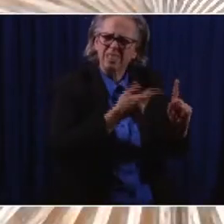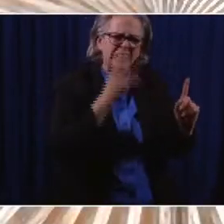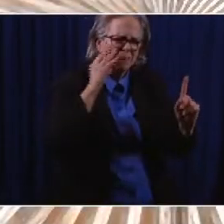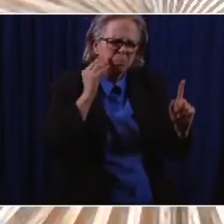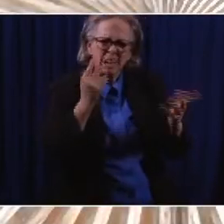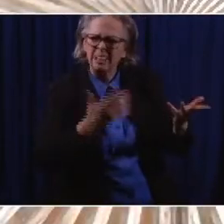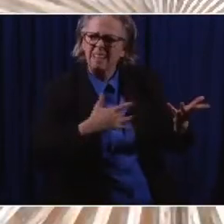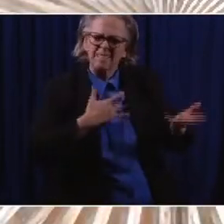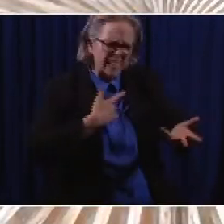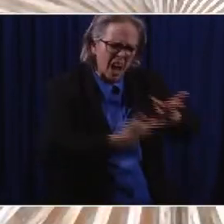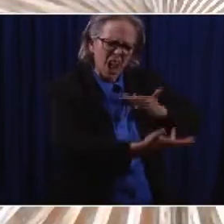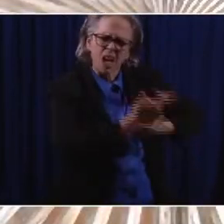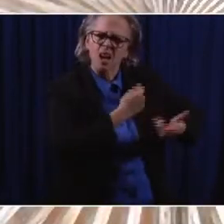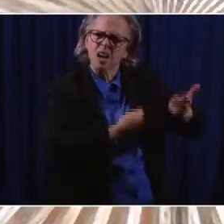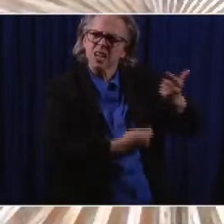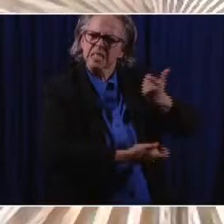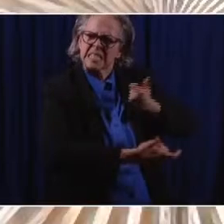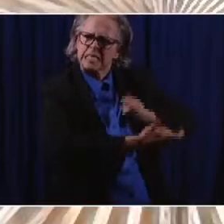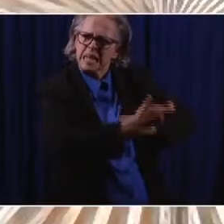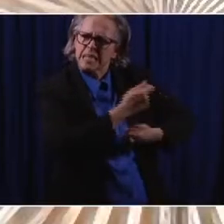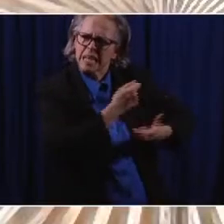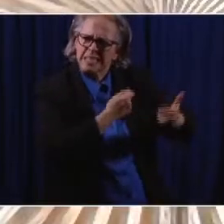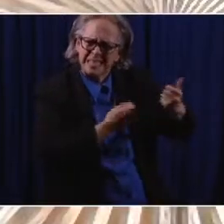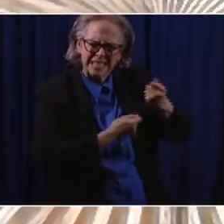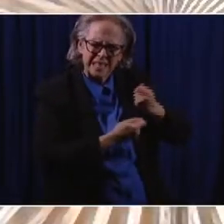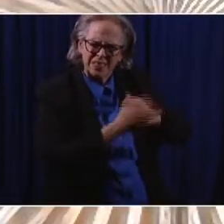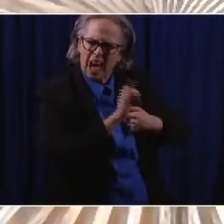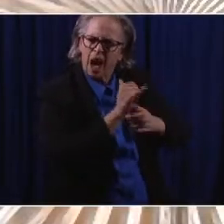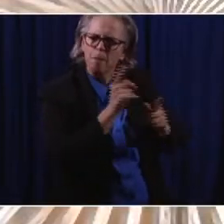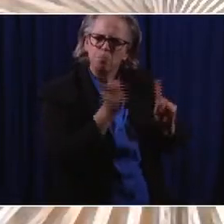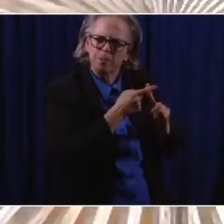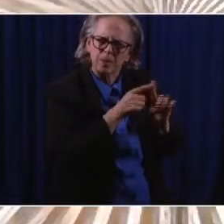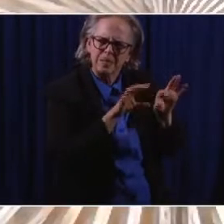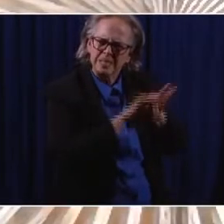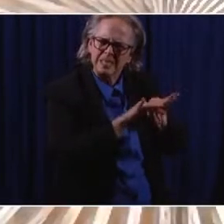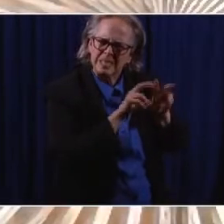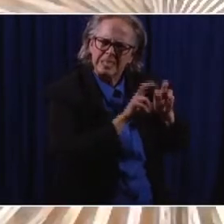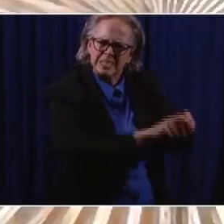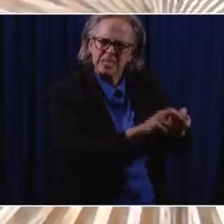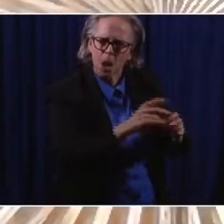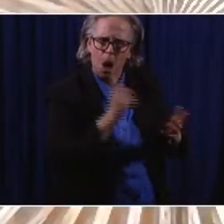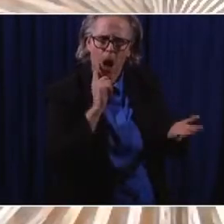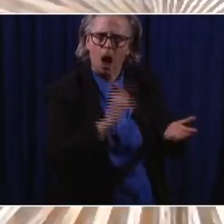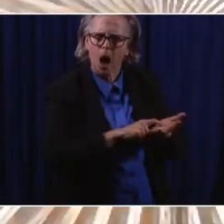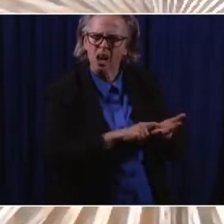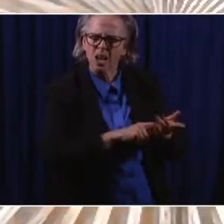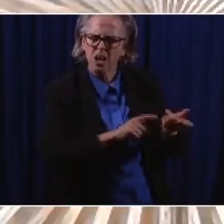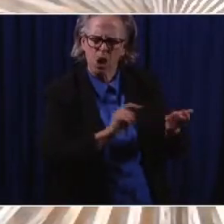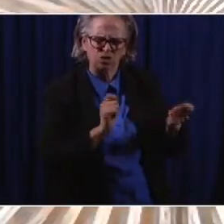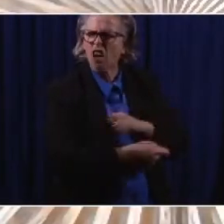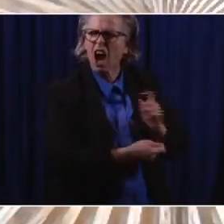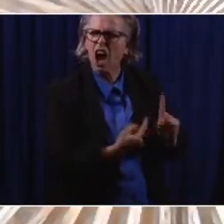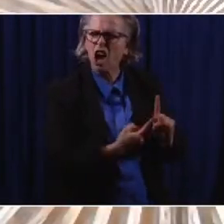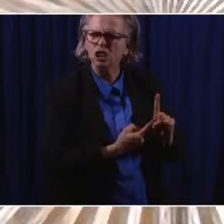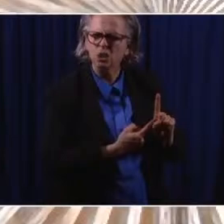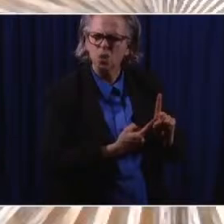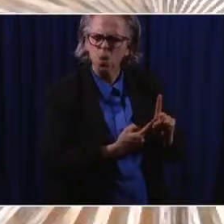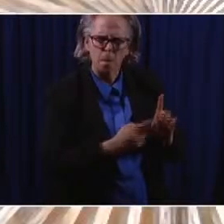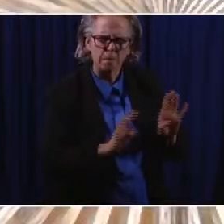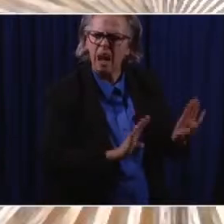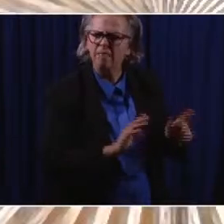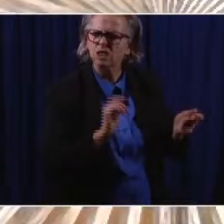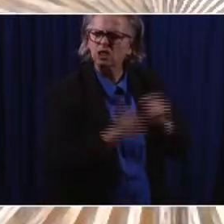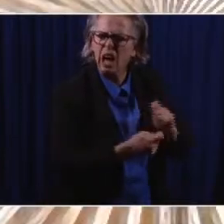that any differences that you see in your family members or even in yourself during these times, that you do have